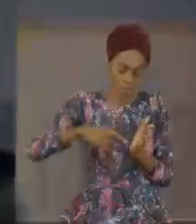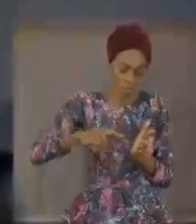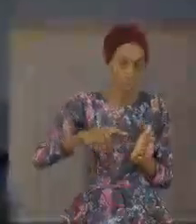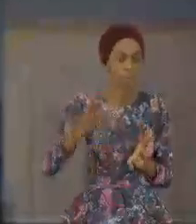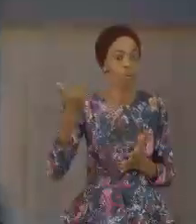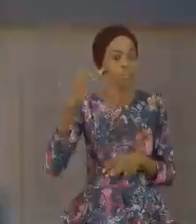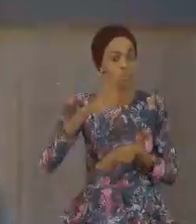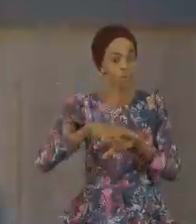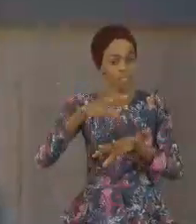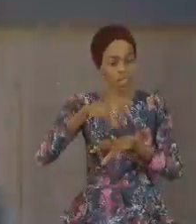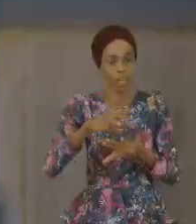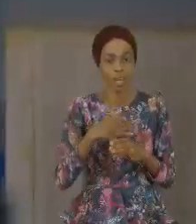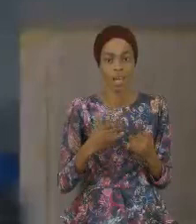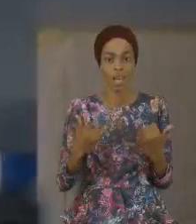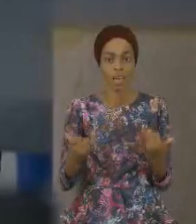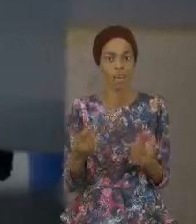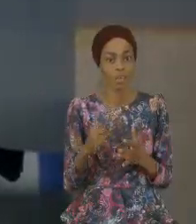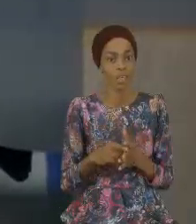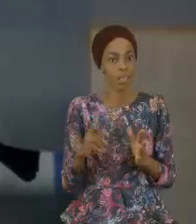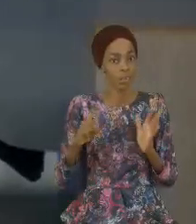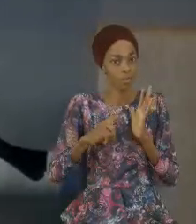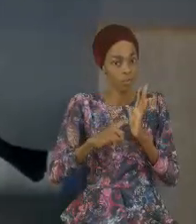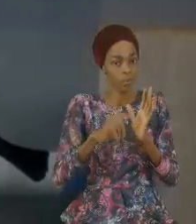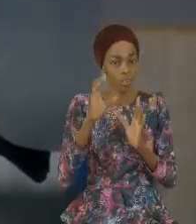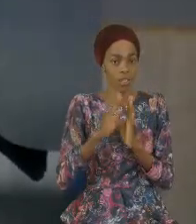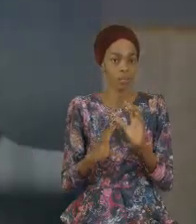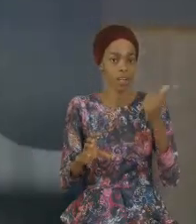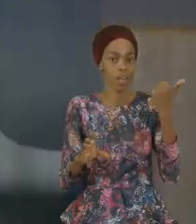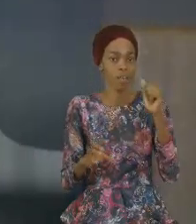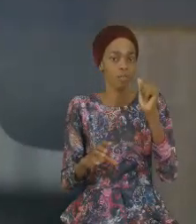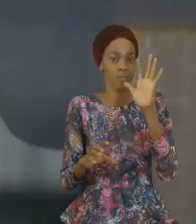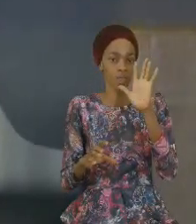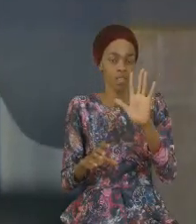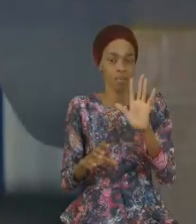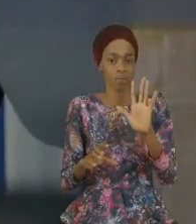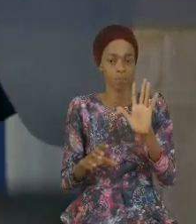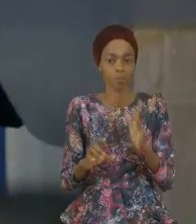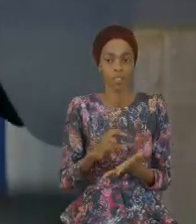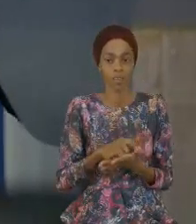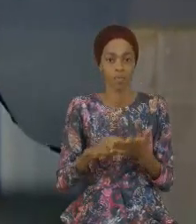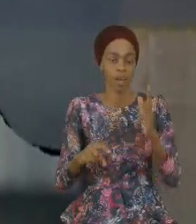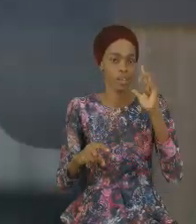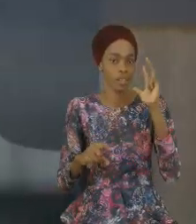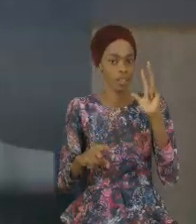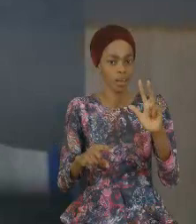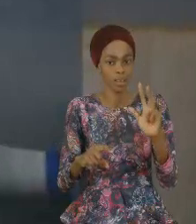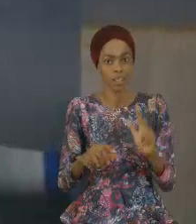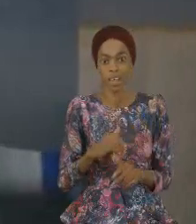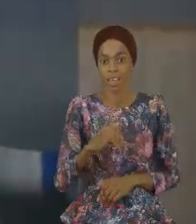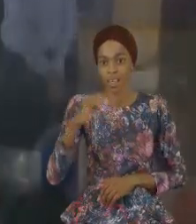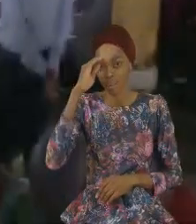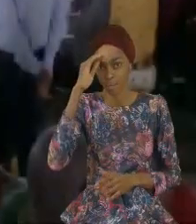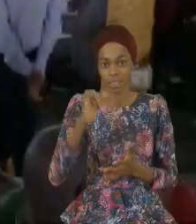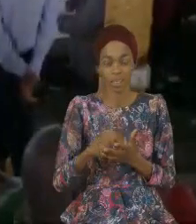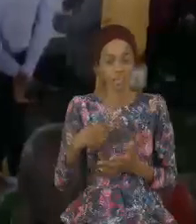And now in Revelation chapter 15, we're looking at verse 3. A man that we saw